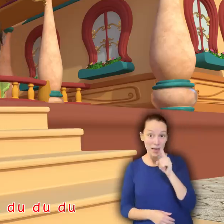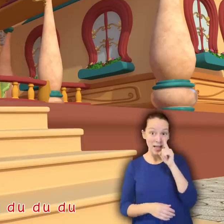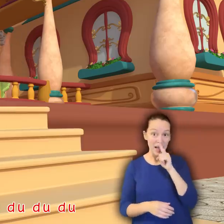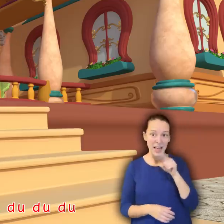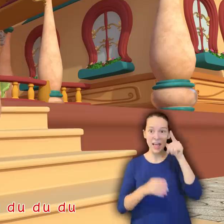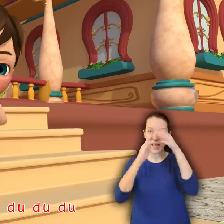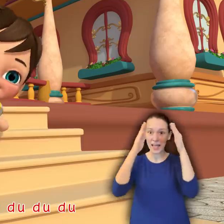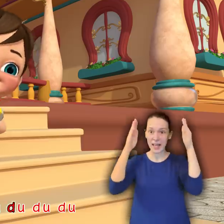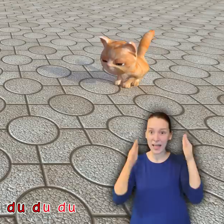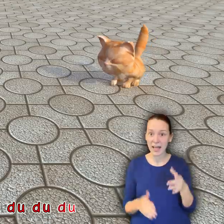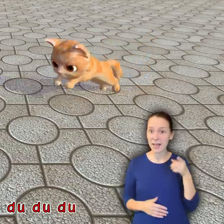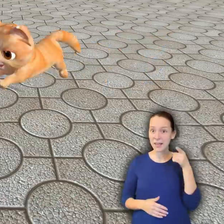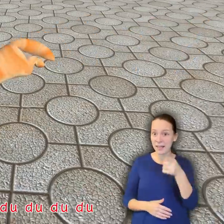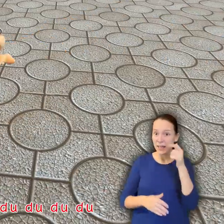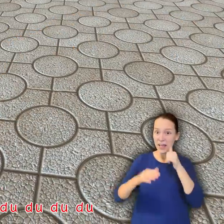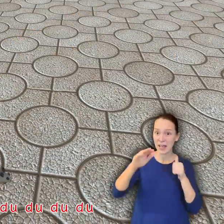in the house